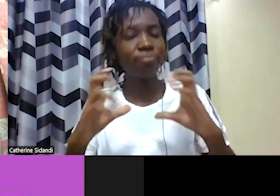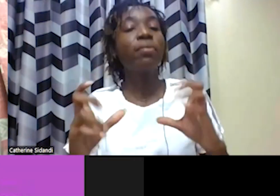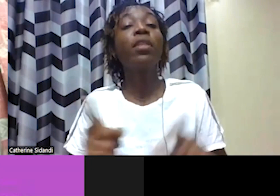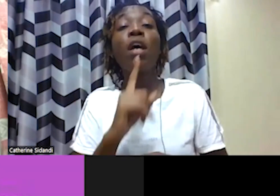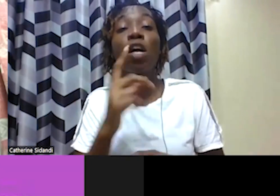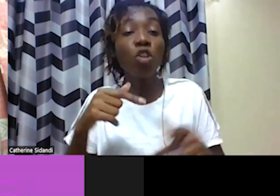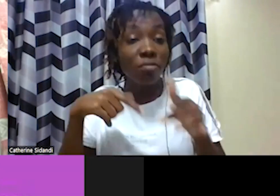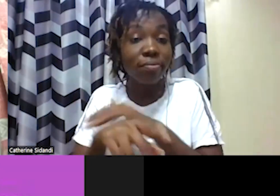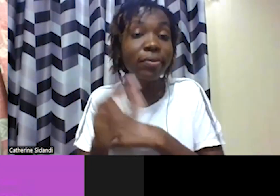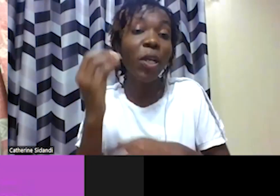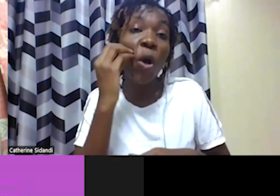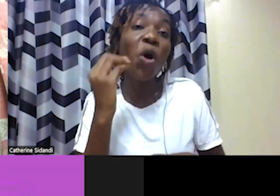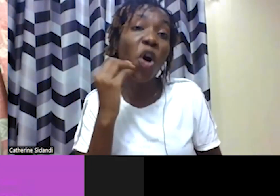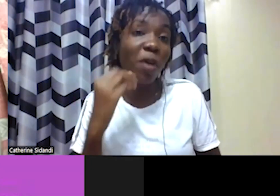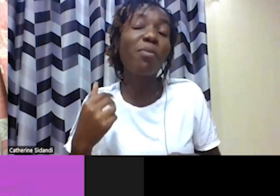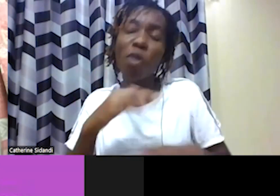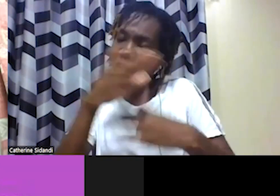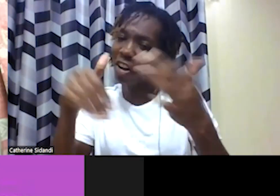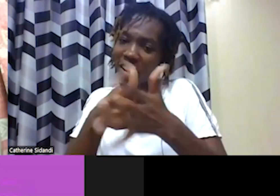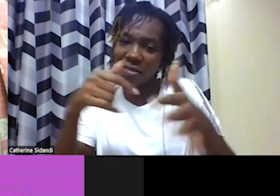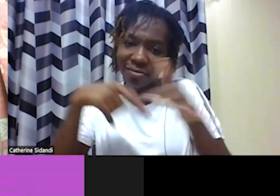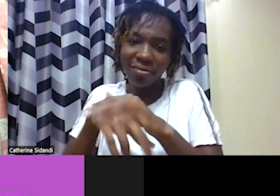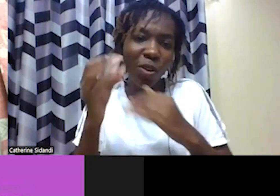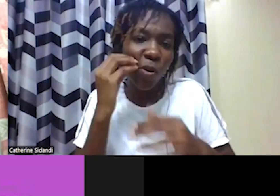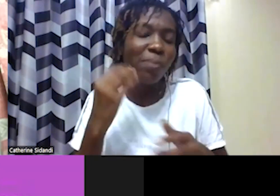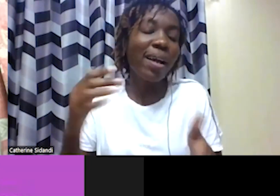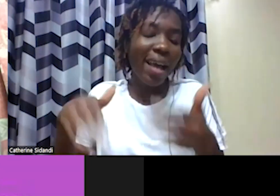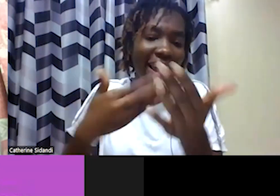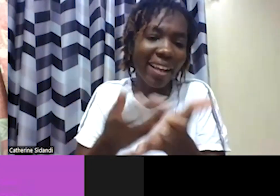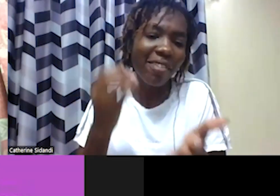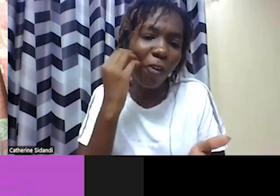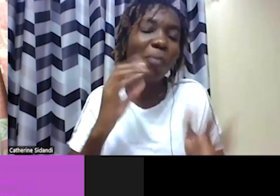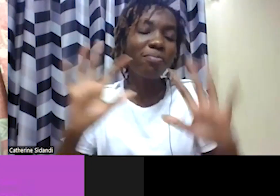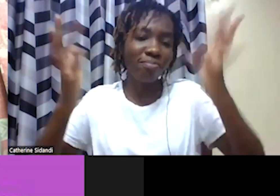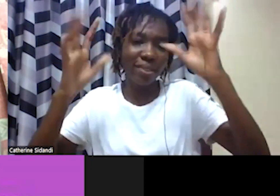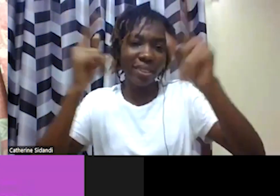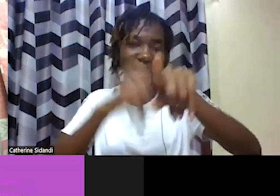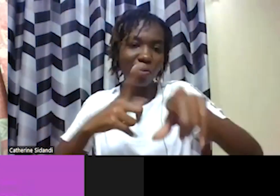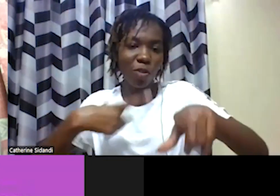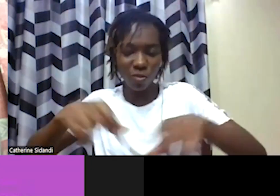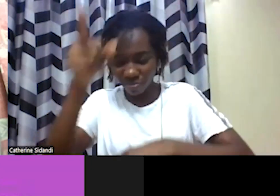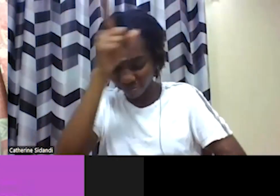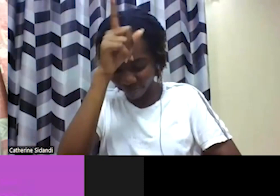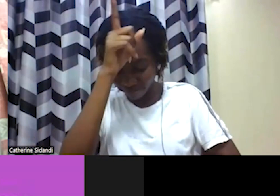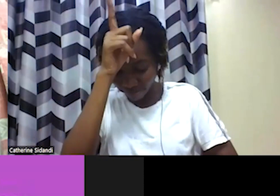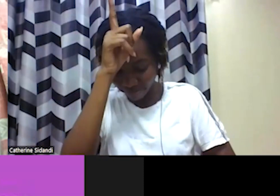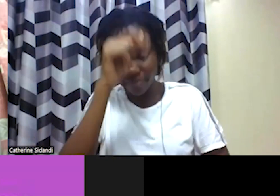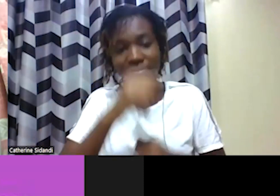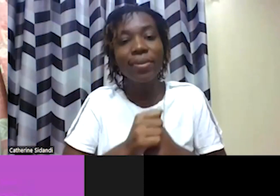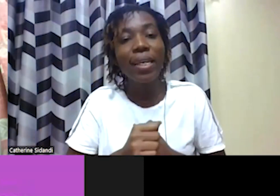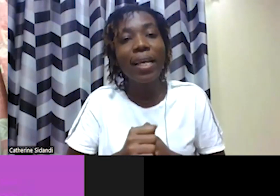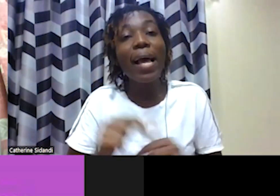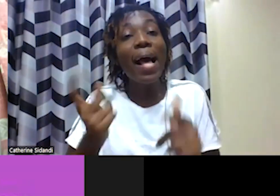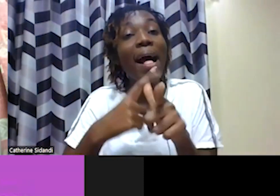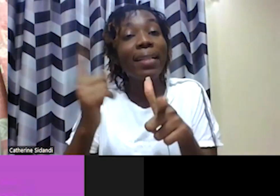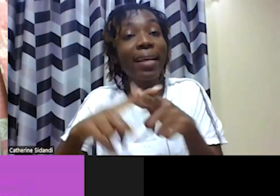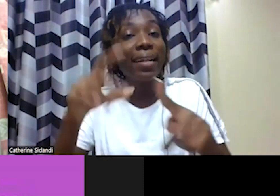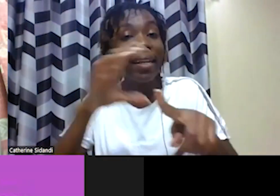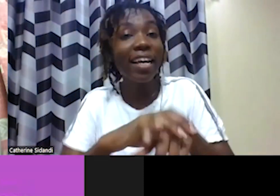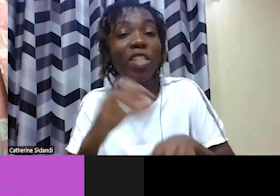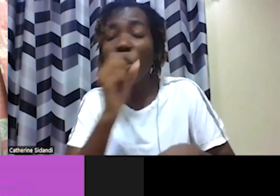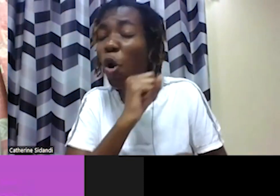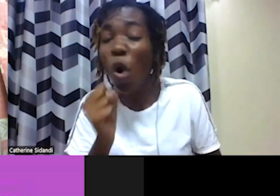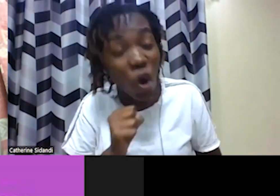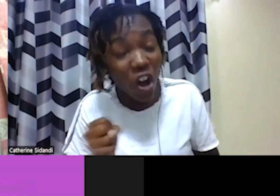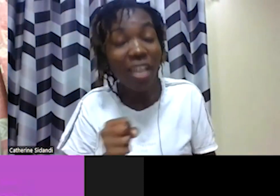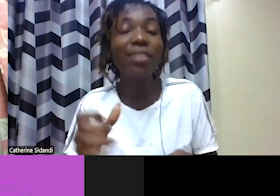homestead. All of us, let us enter a homestead. We've reached home. It's Christmas time. We're going to the village. And you find that our old